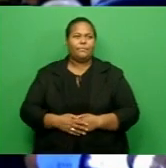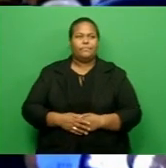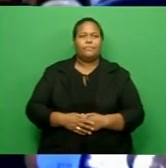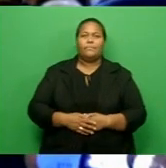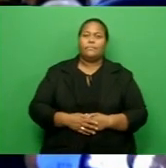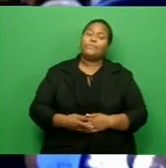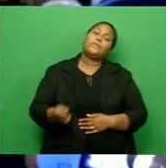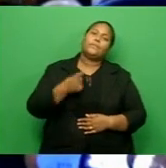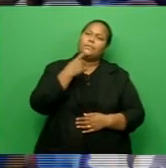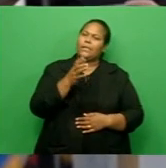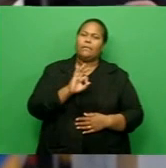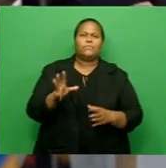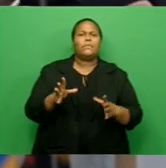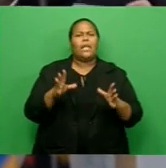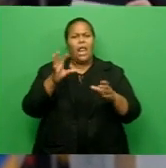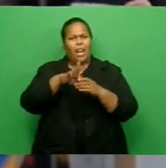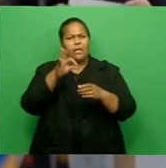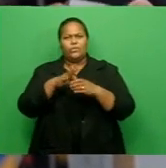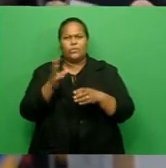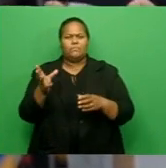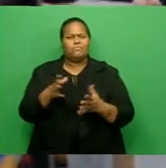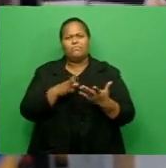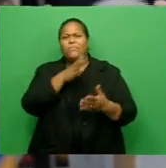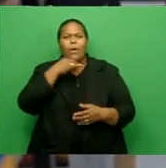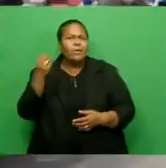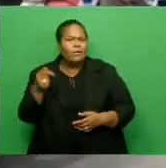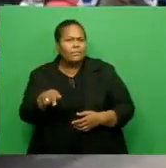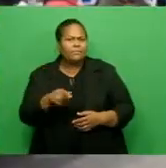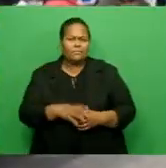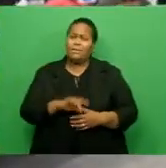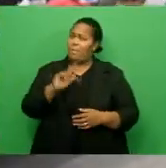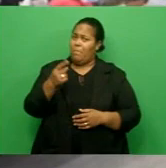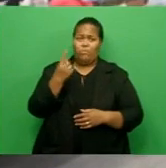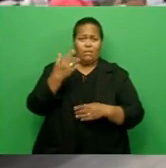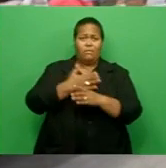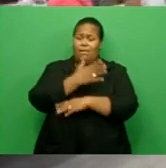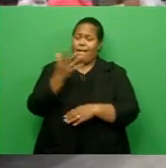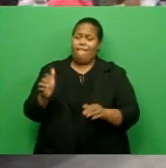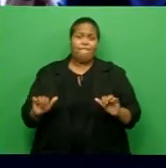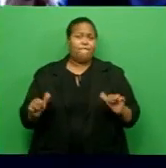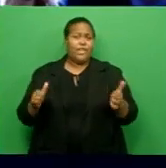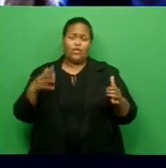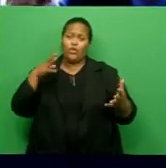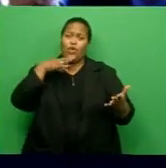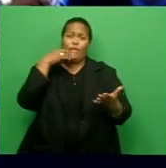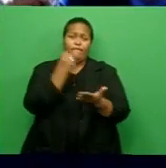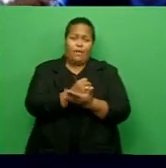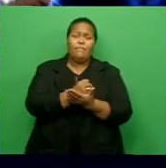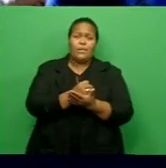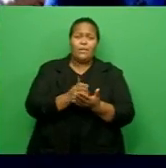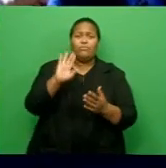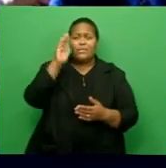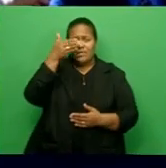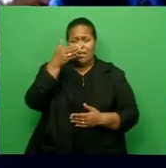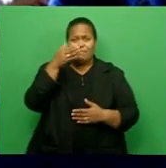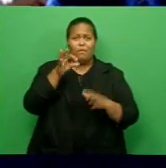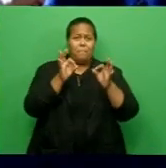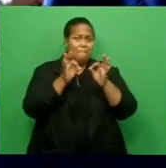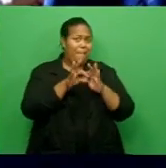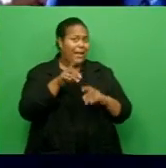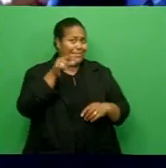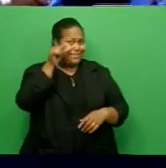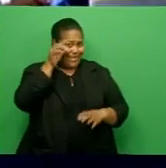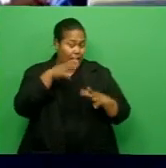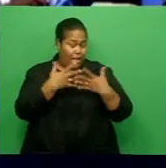claims about election fraud. It comes a day after the state certified its election results for Biden. Rudy Giuliani, whose close